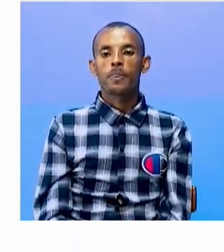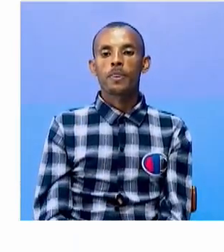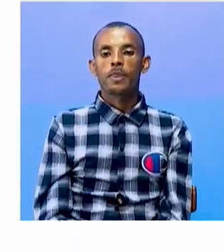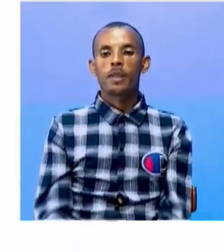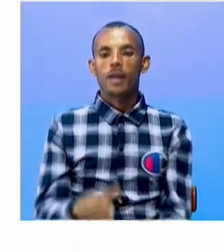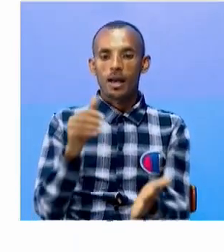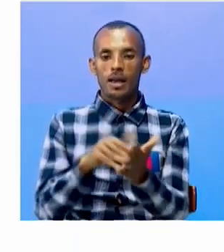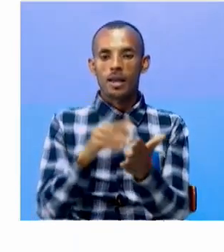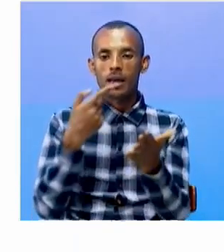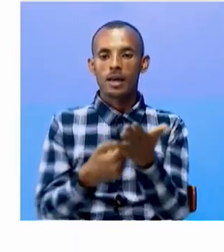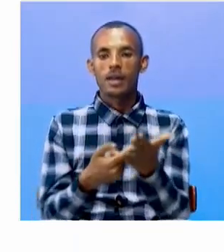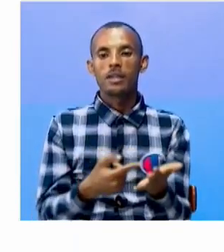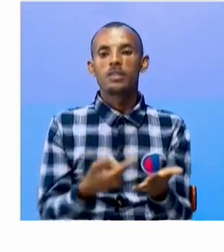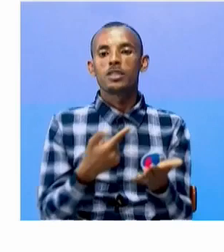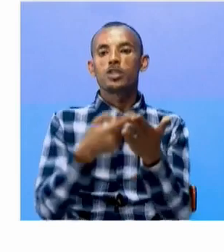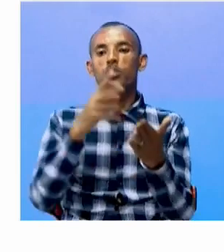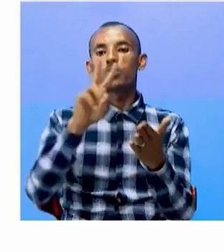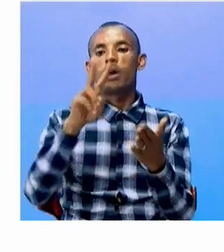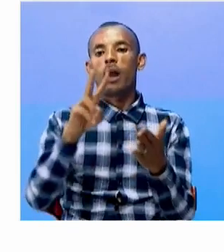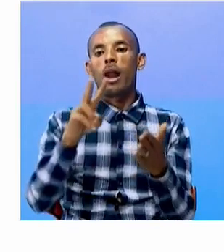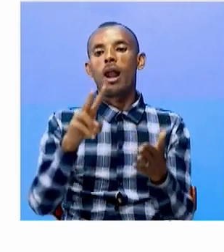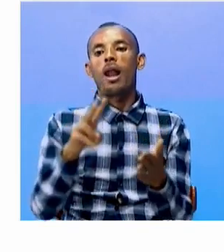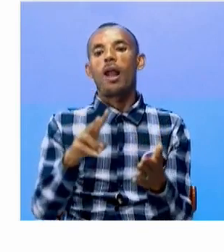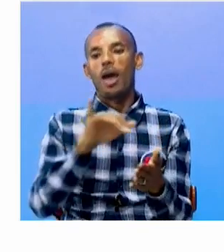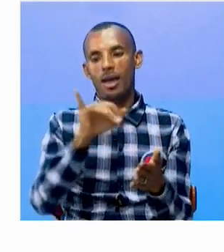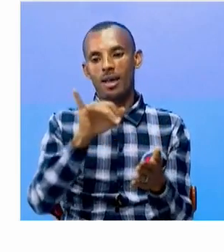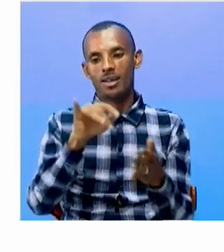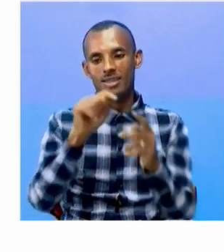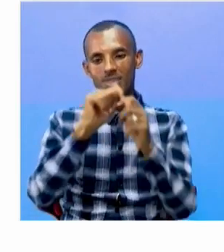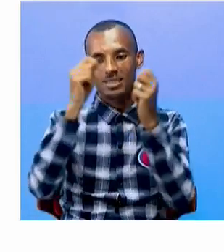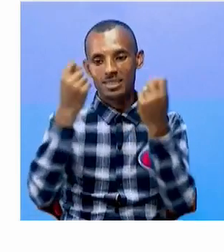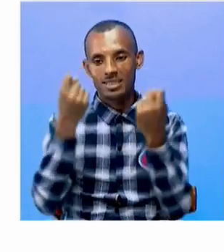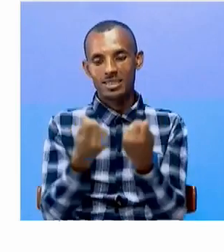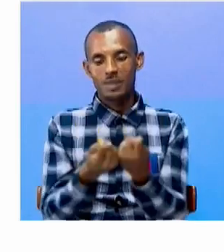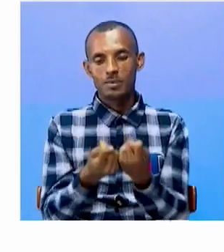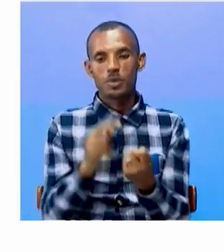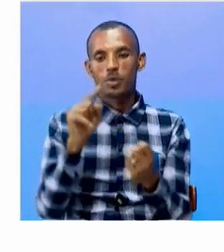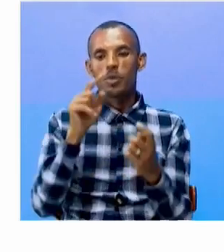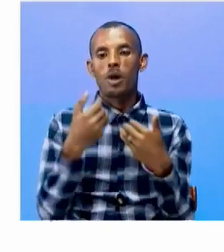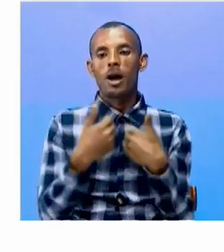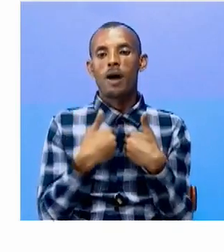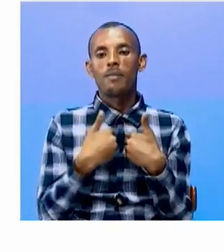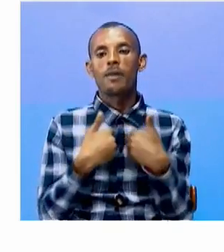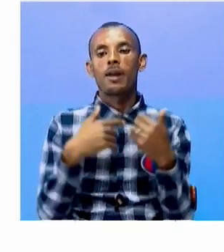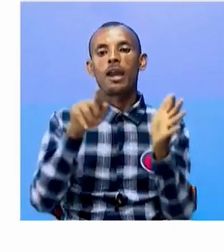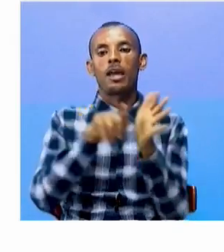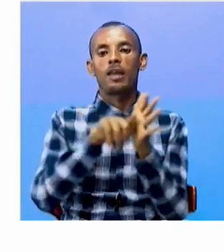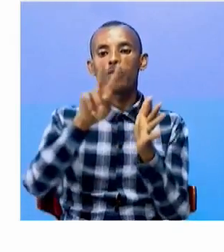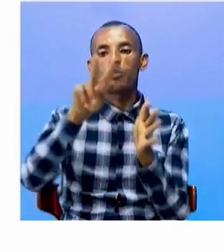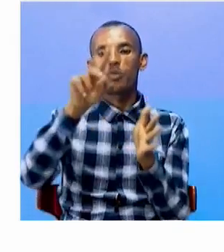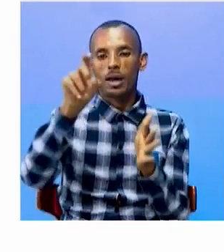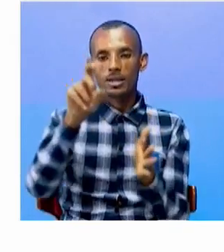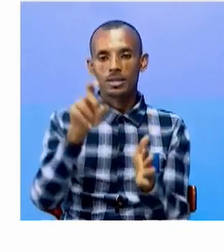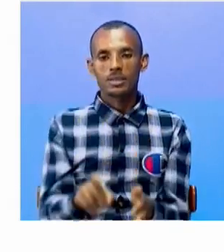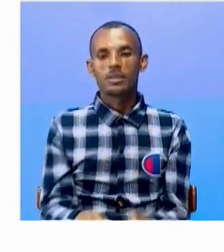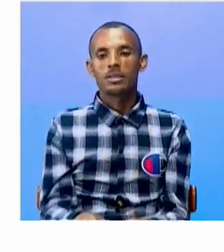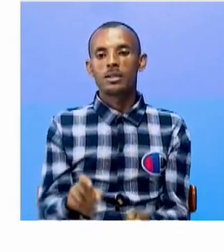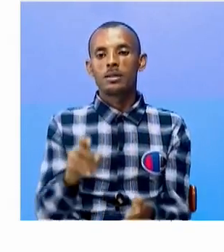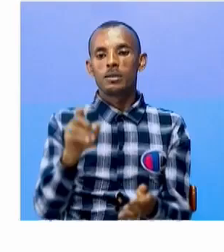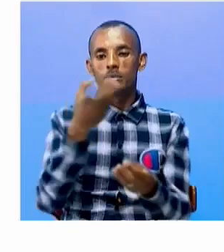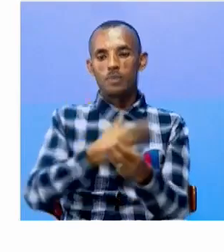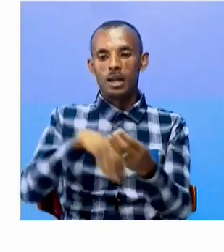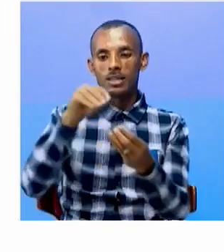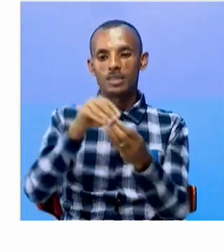Again here, these two are like terms. So you have negative 2x and